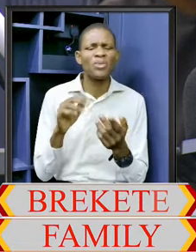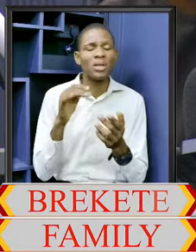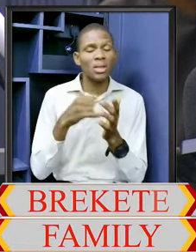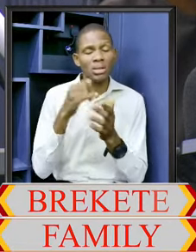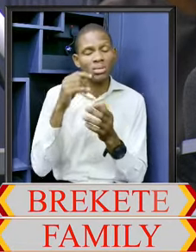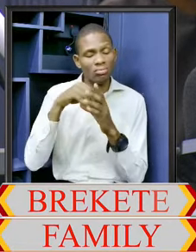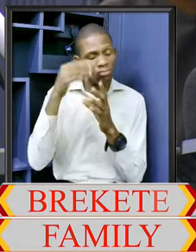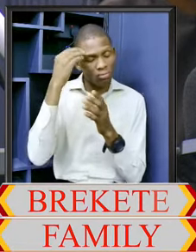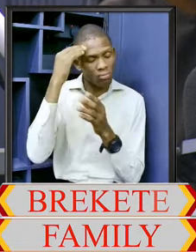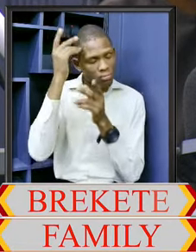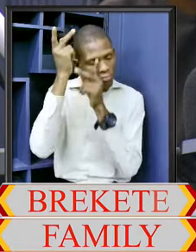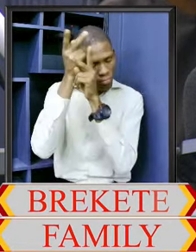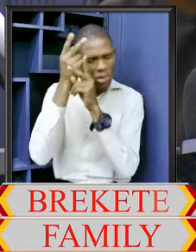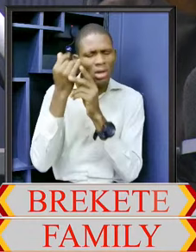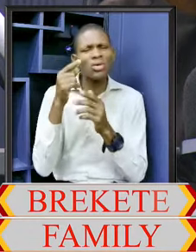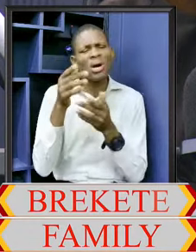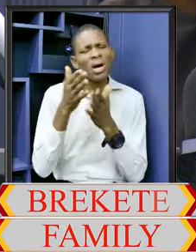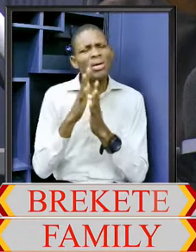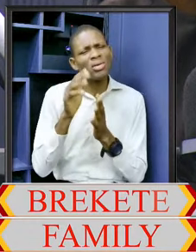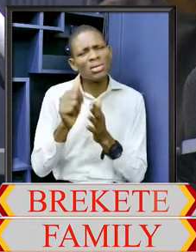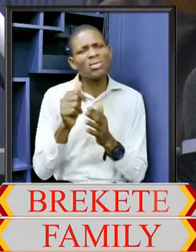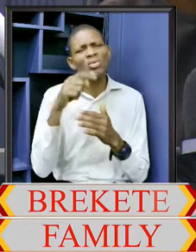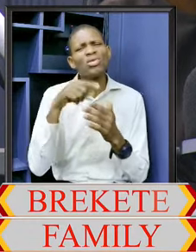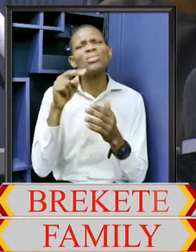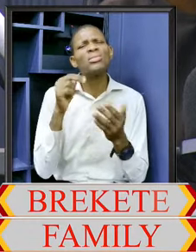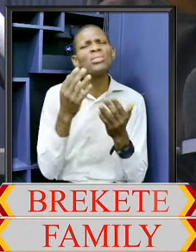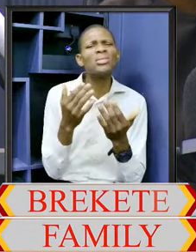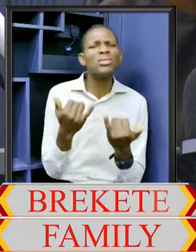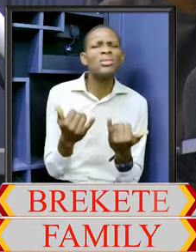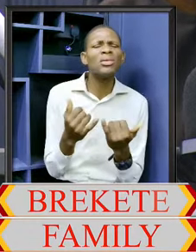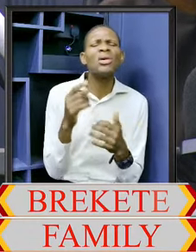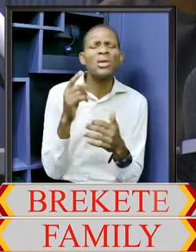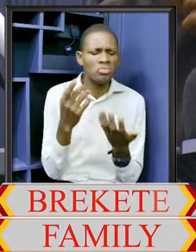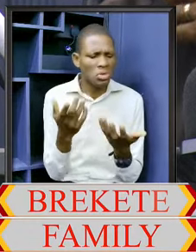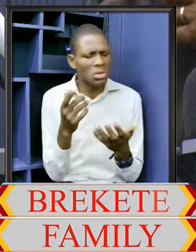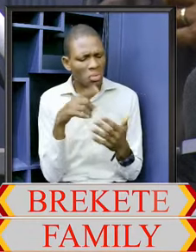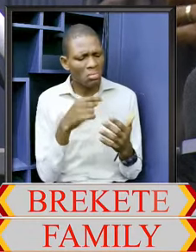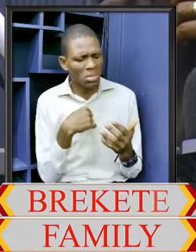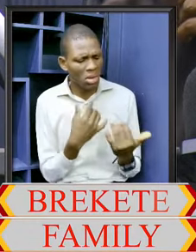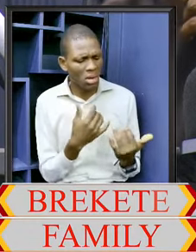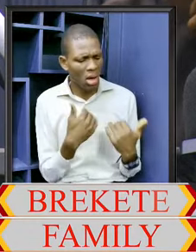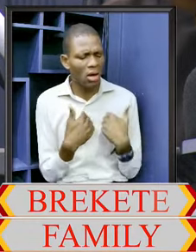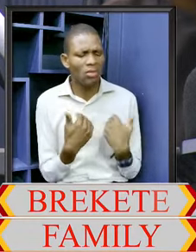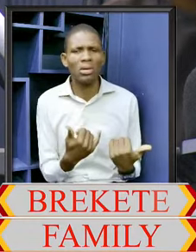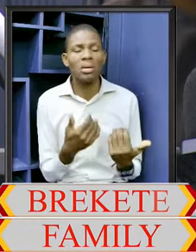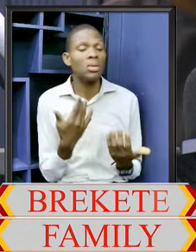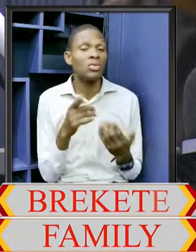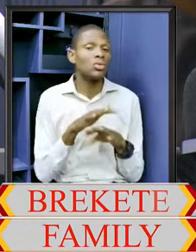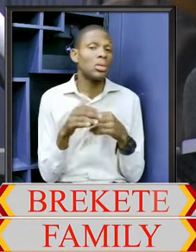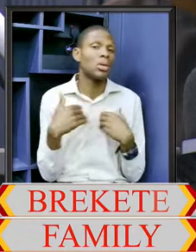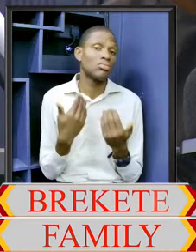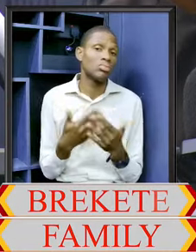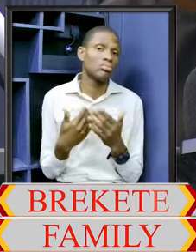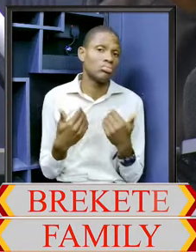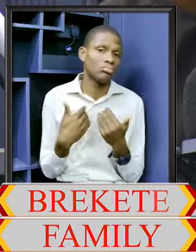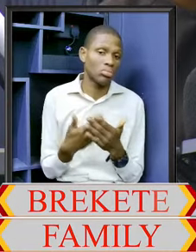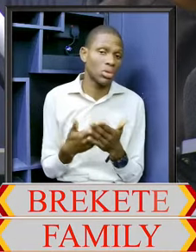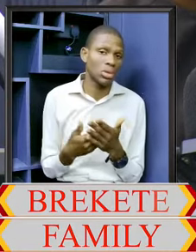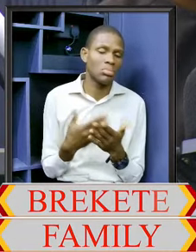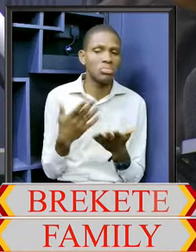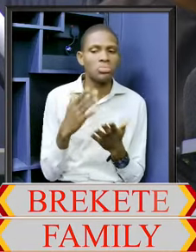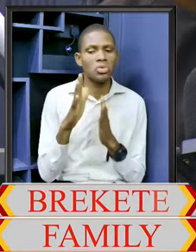with, okay, what do I need? Fine. Then, what do I have? And what you have, it doesn't have to be money. It could be your